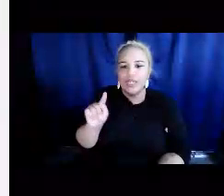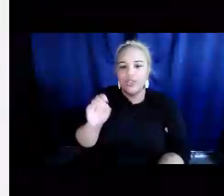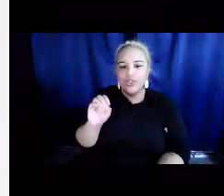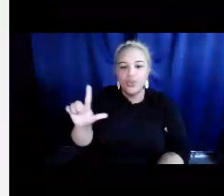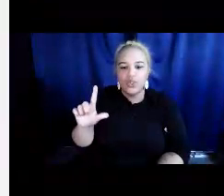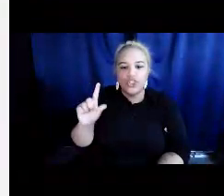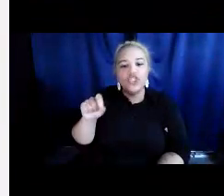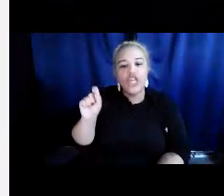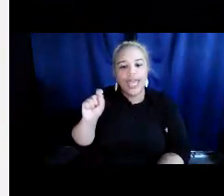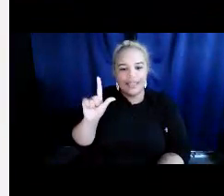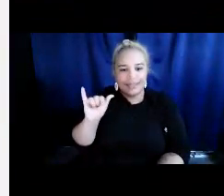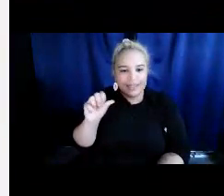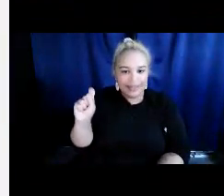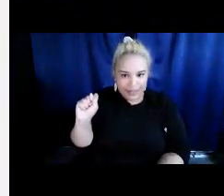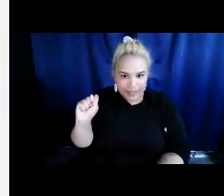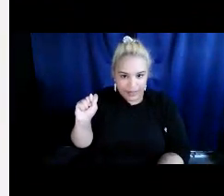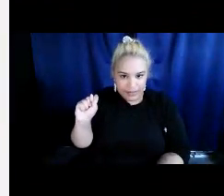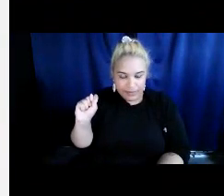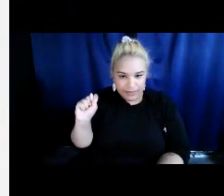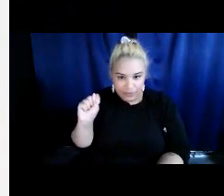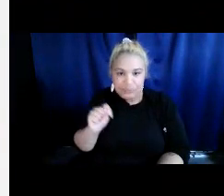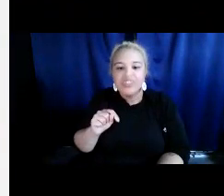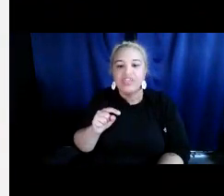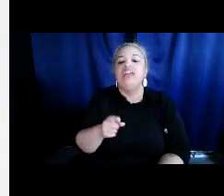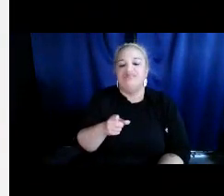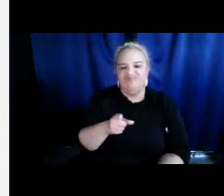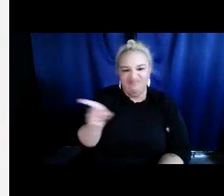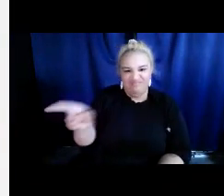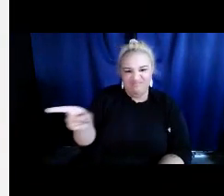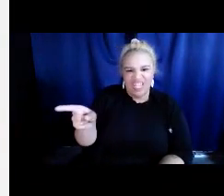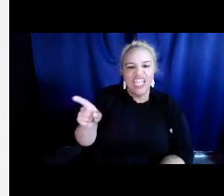includes tips to provide sensory tools in an inclusive way.